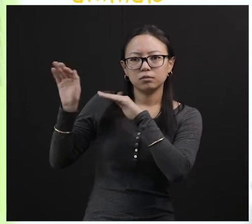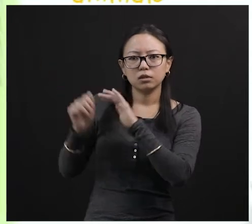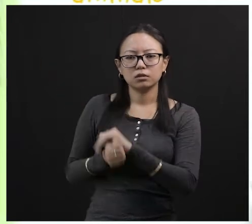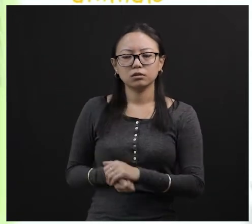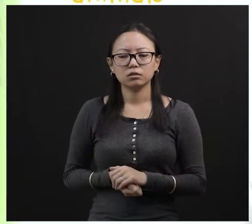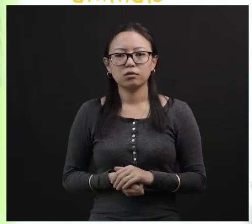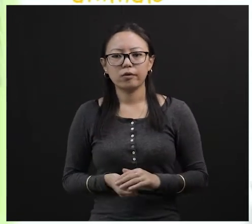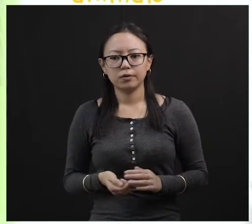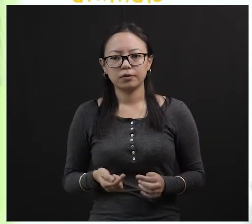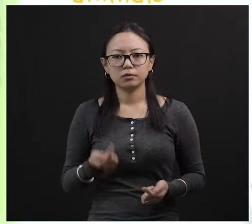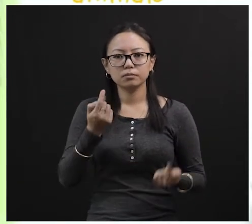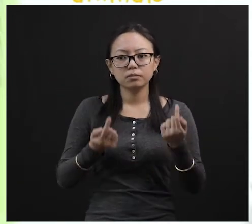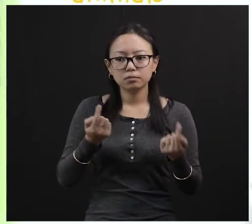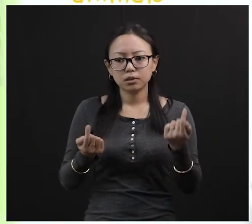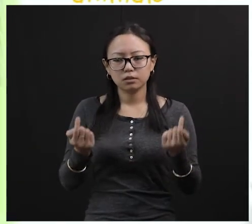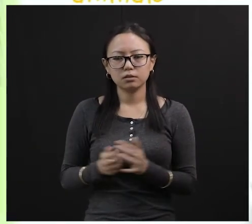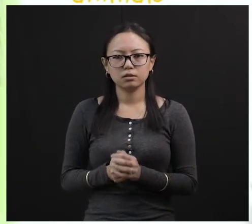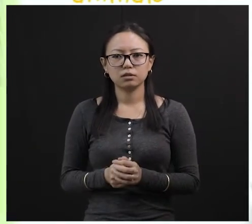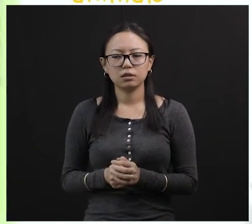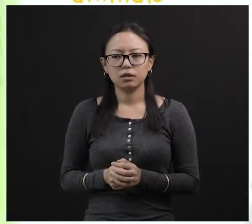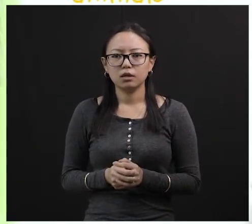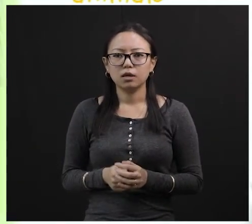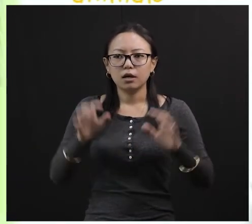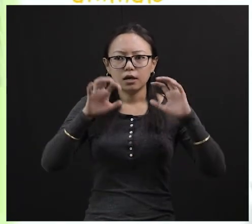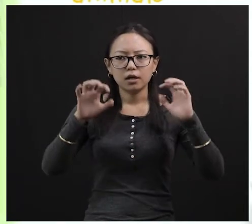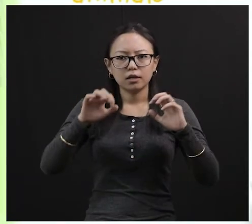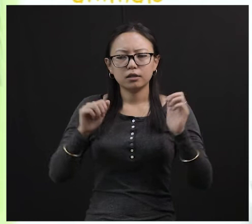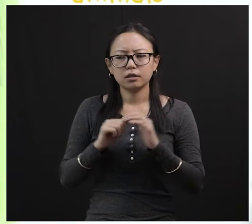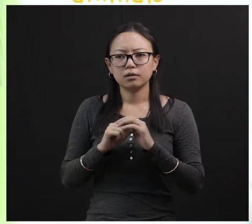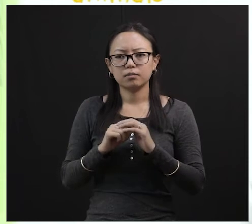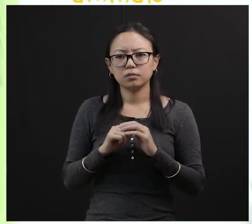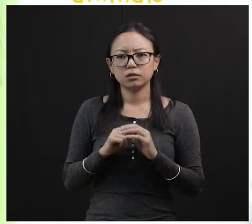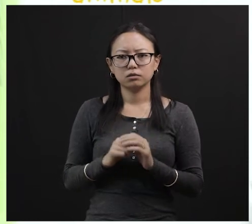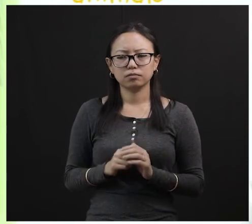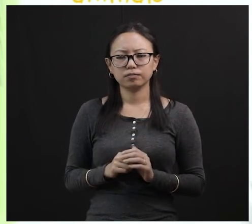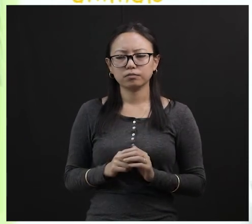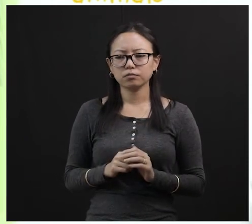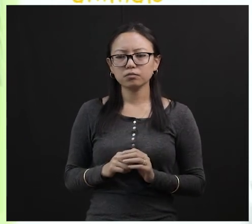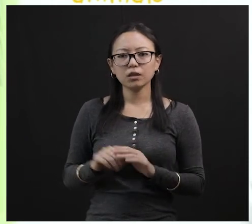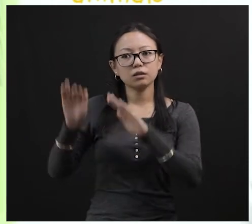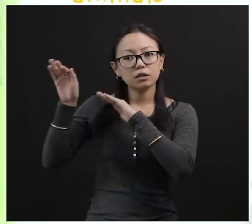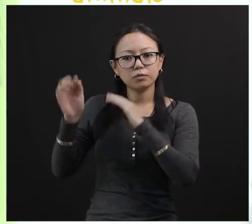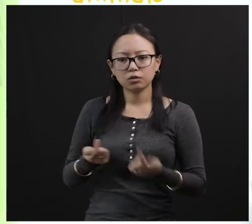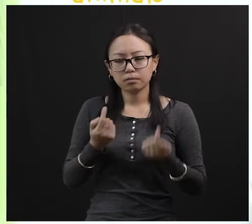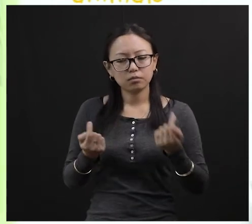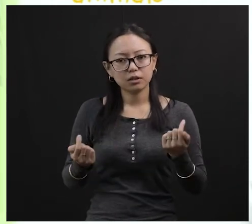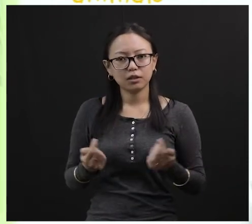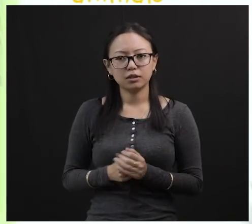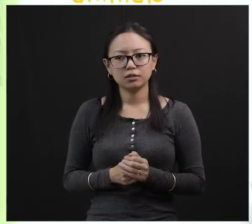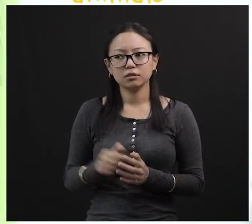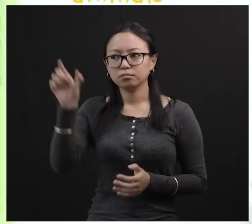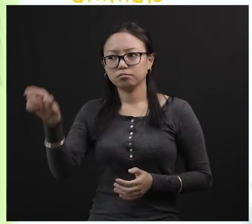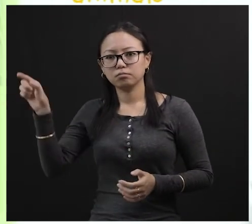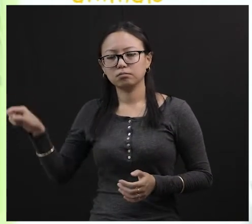plants and animals. So when I say soil, soil, I don't think it is very important. No,